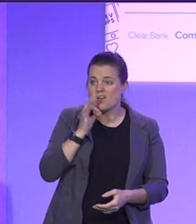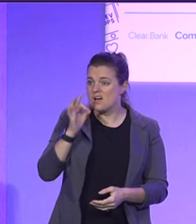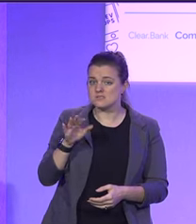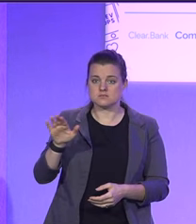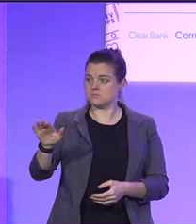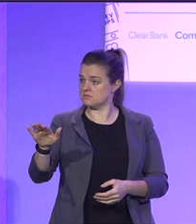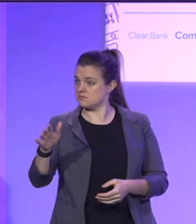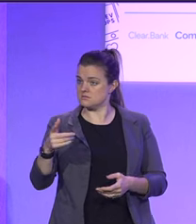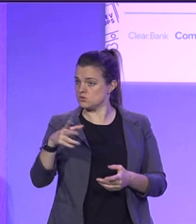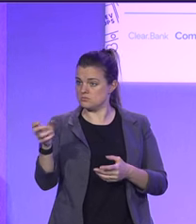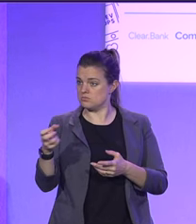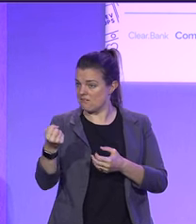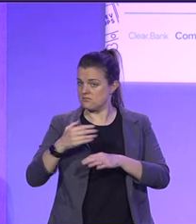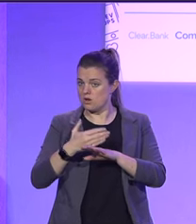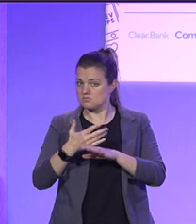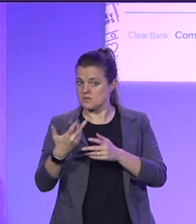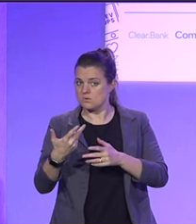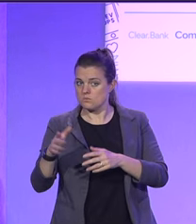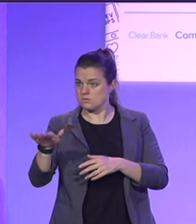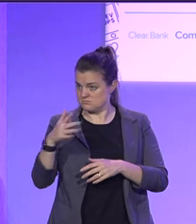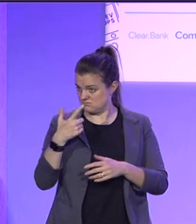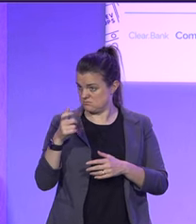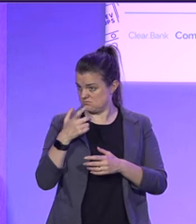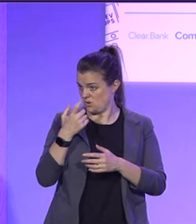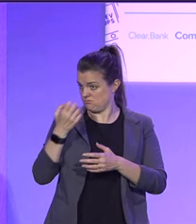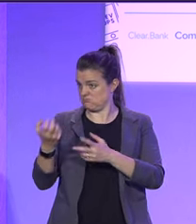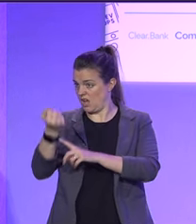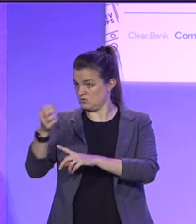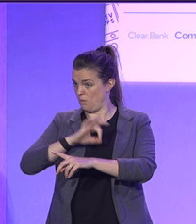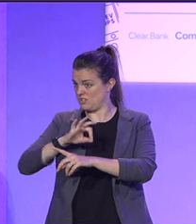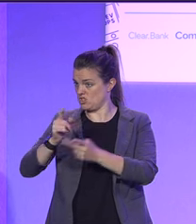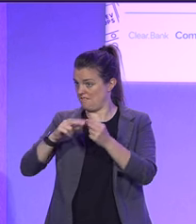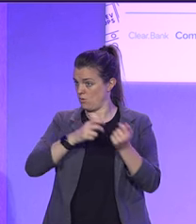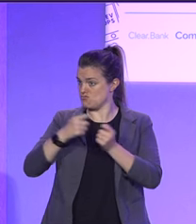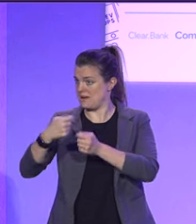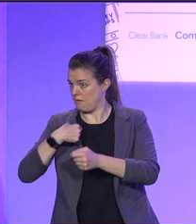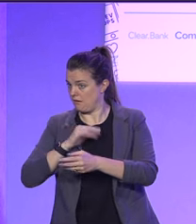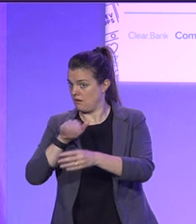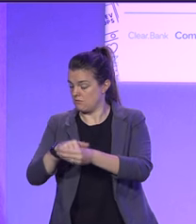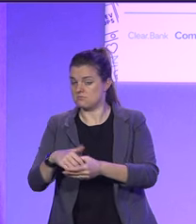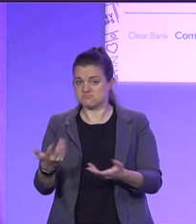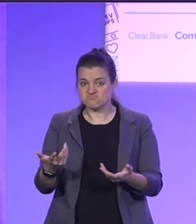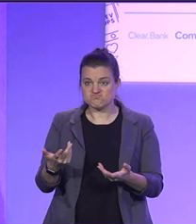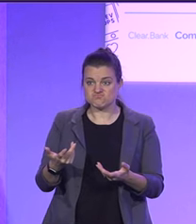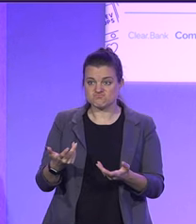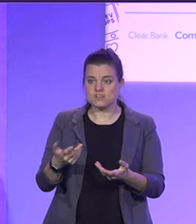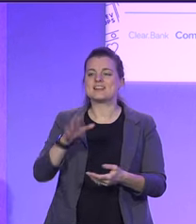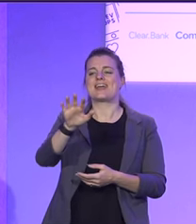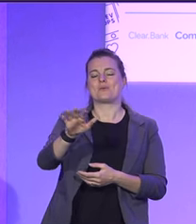thing that community is absolutely amazing with is how many people in this room have ever gone through an interview process and they sell you the